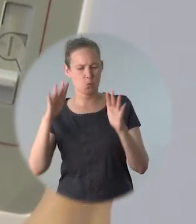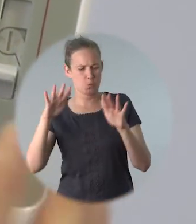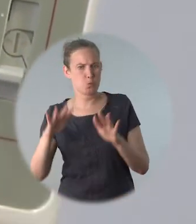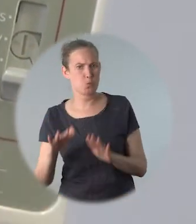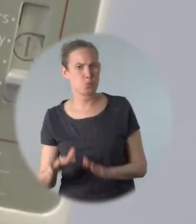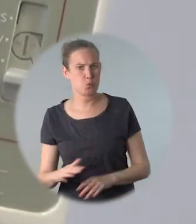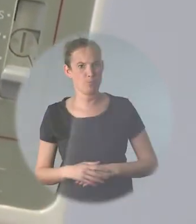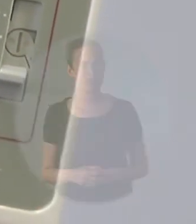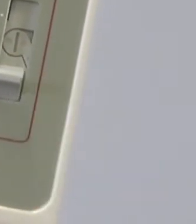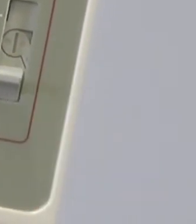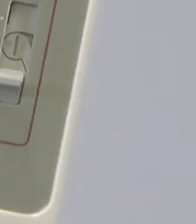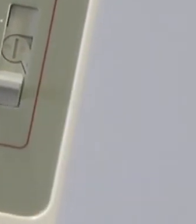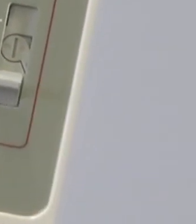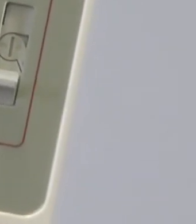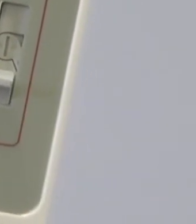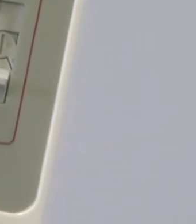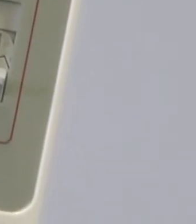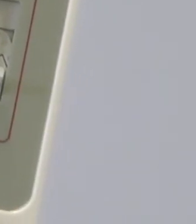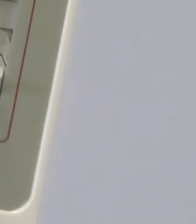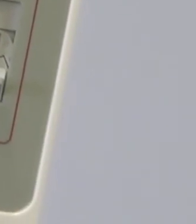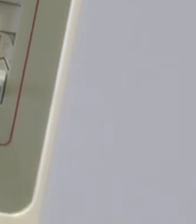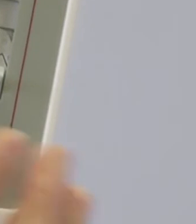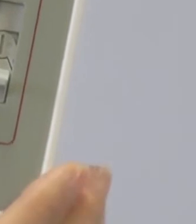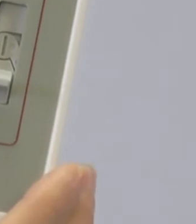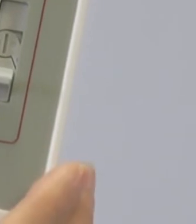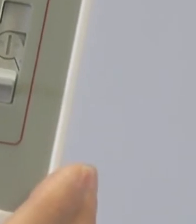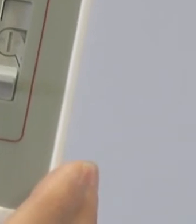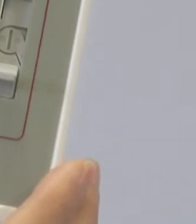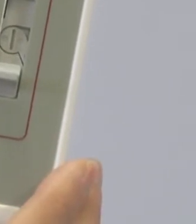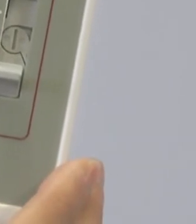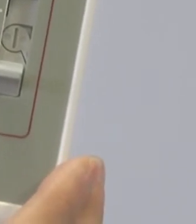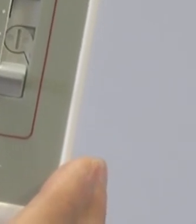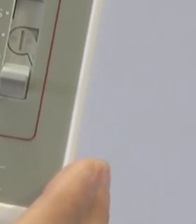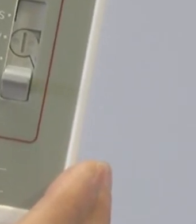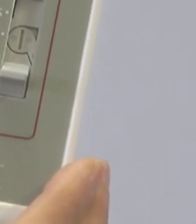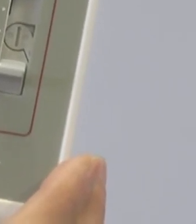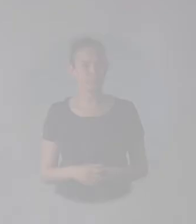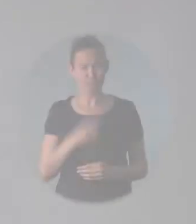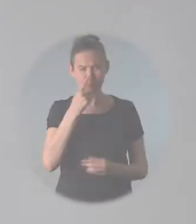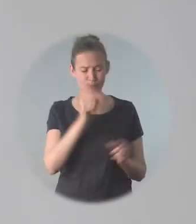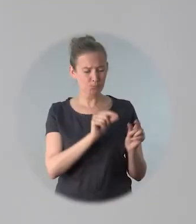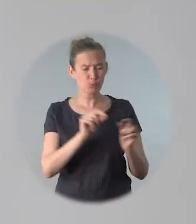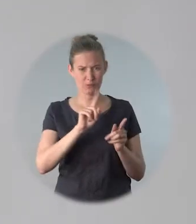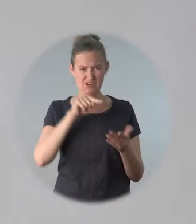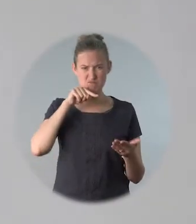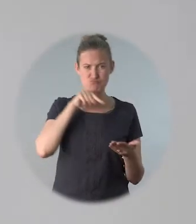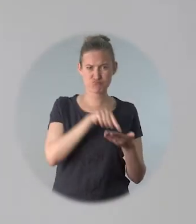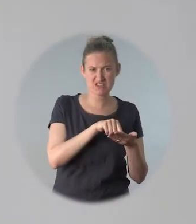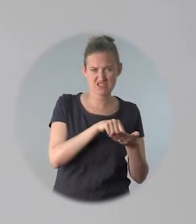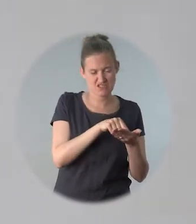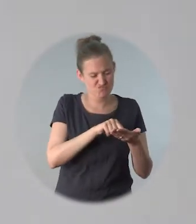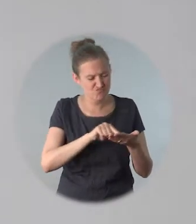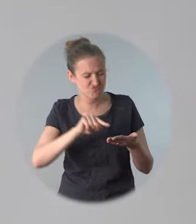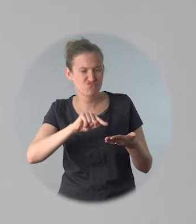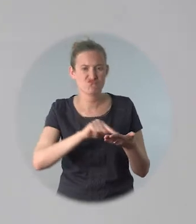up, and each blue one means the heating will be cooling down, the boiler will be going off. You can move the tappets by